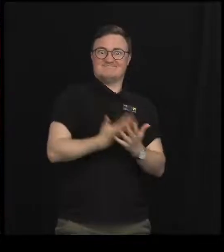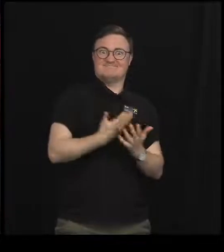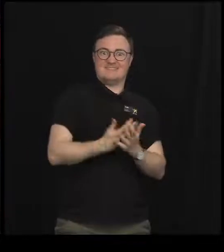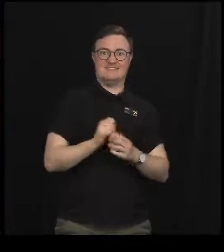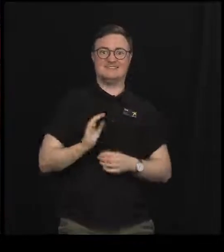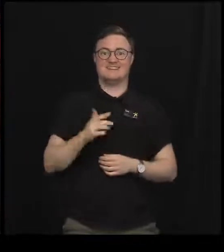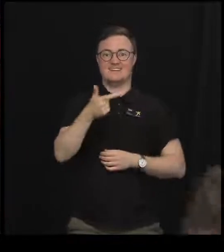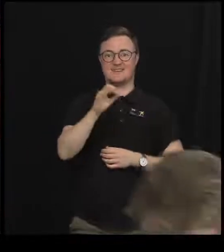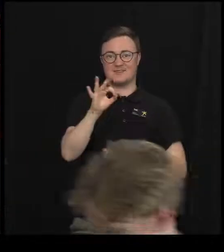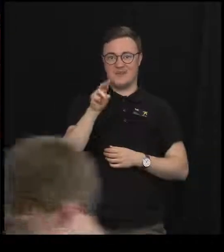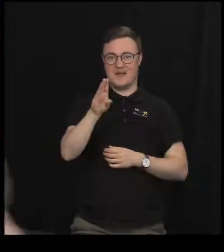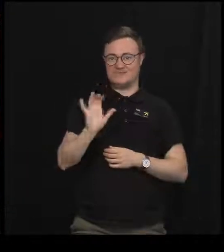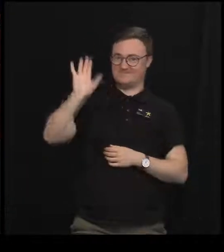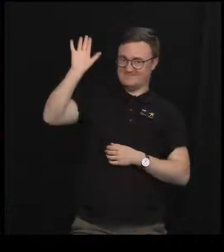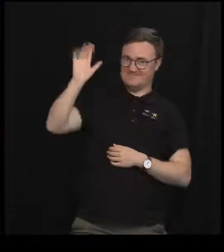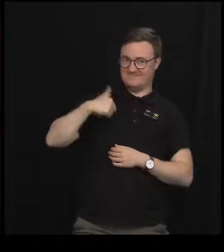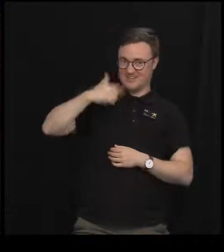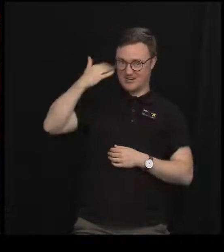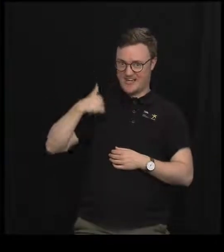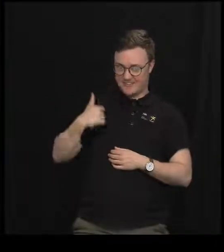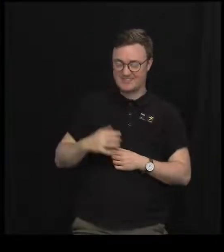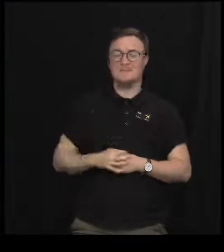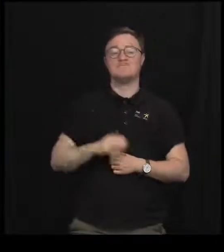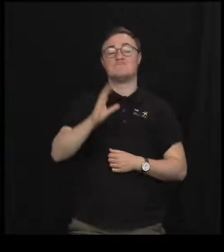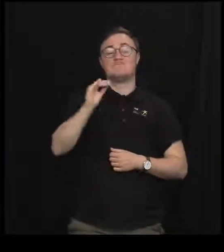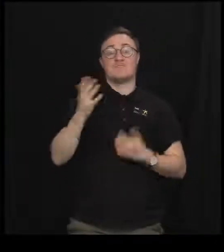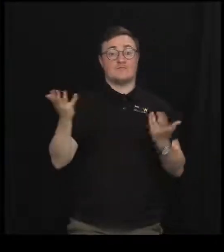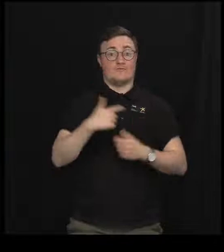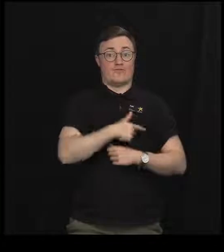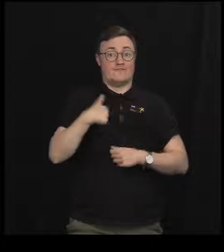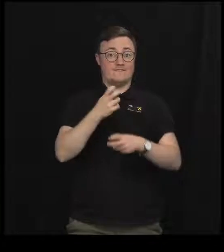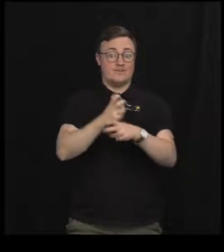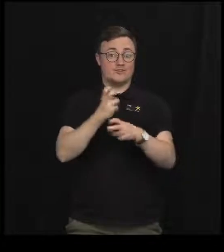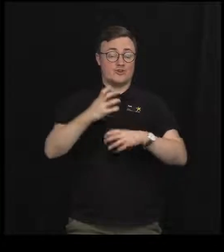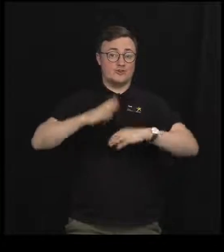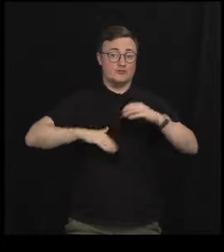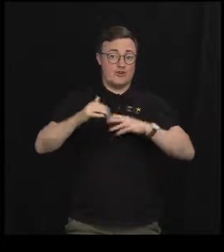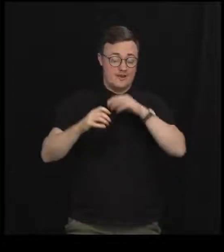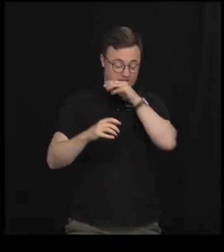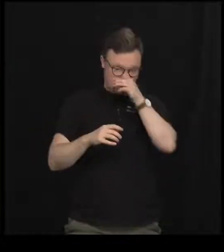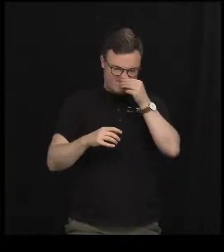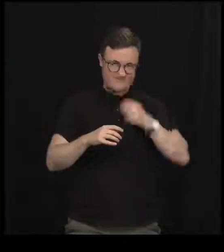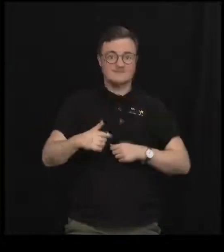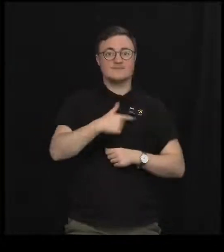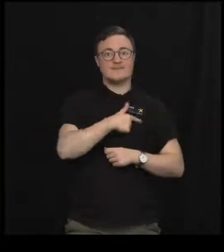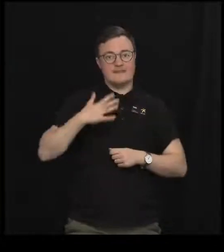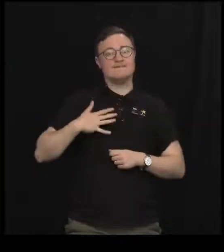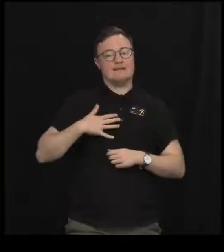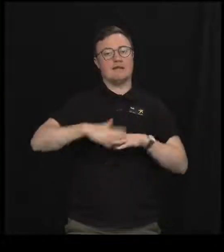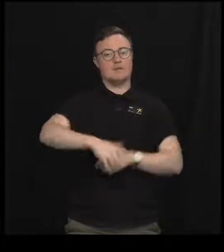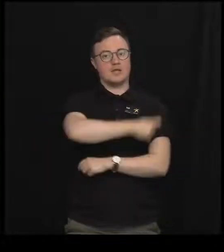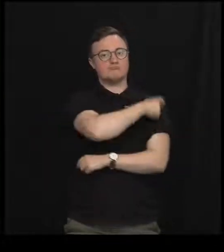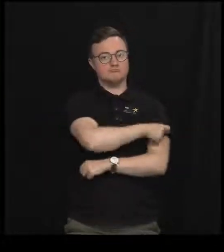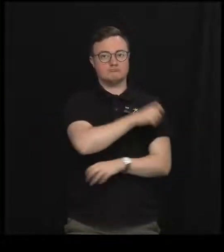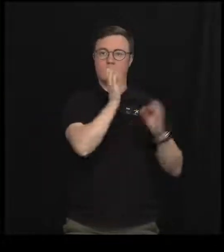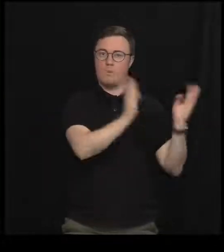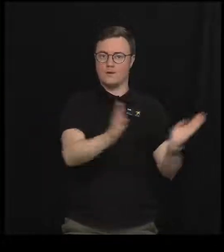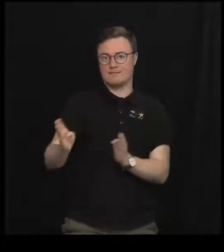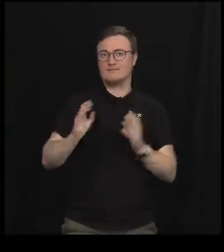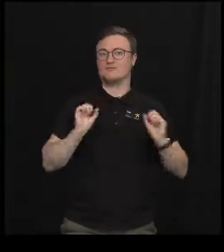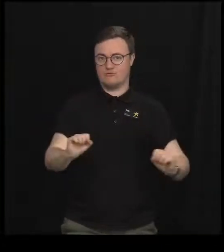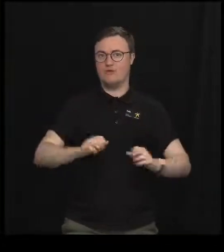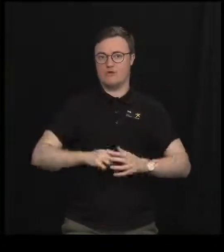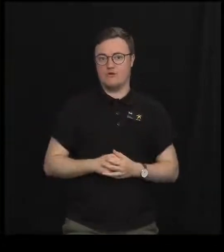start. So first, what we're trying to do is first becoming more disciplined about it, right? So part of